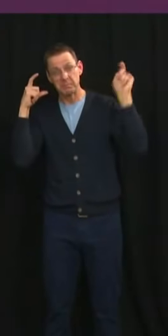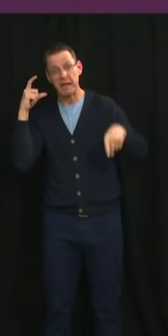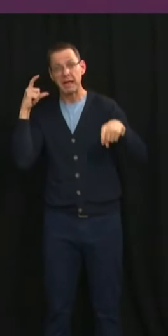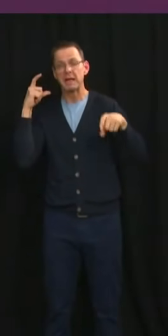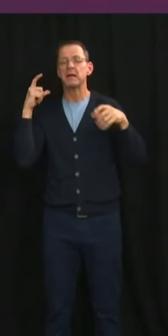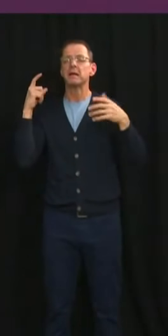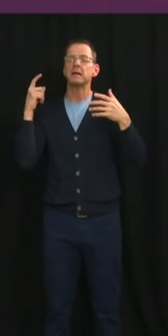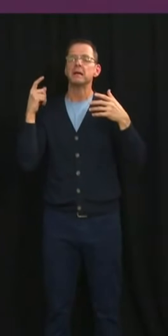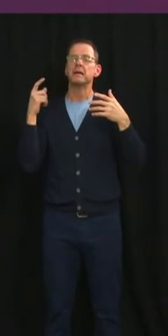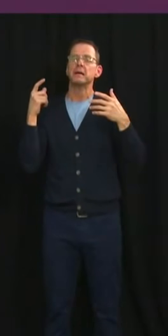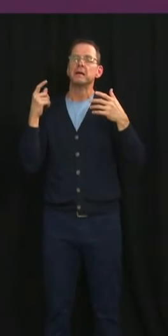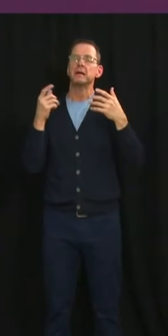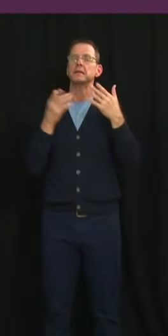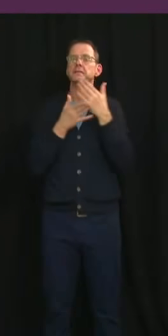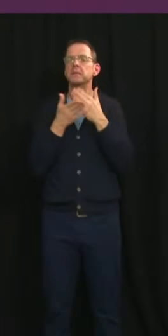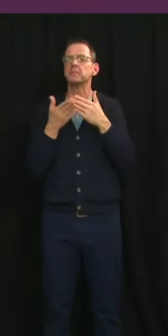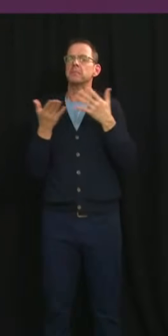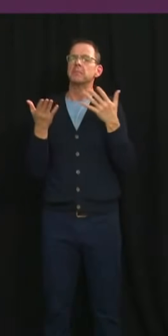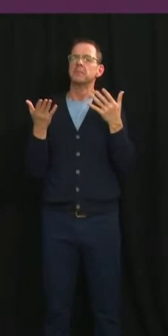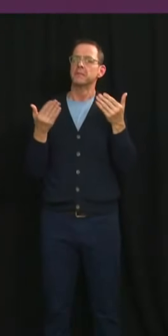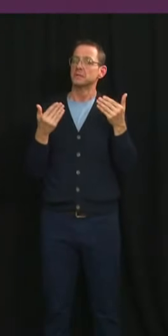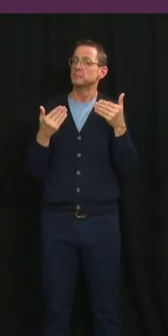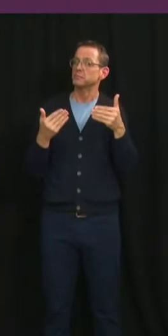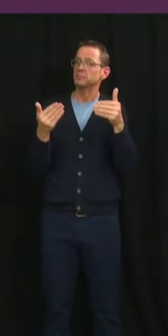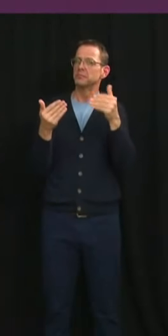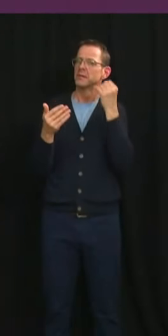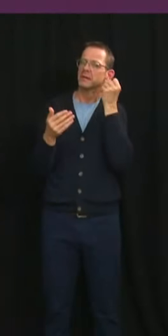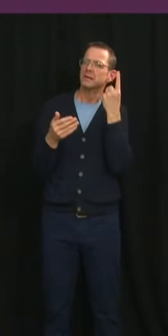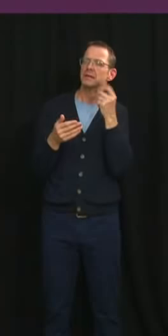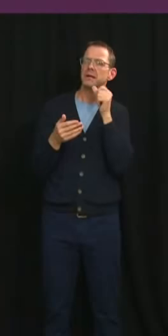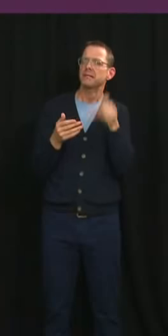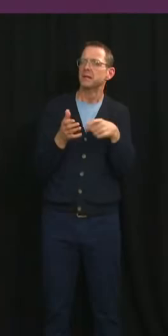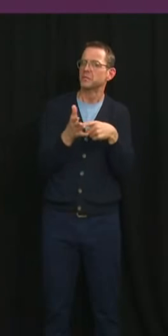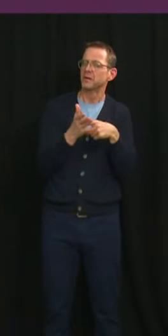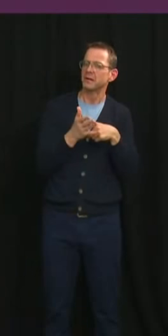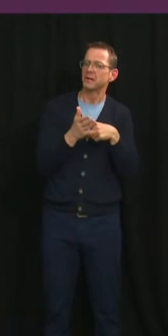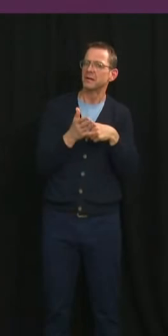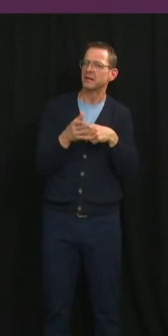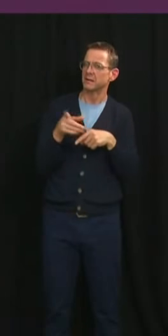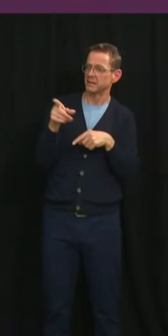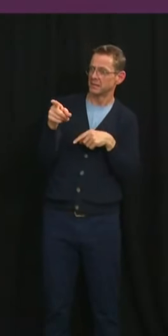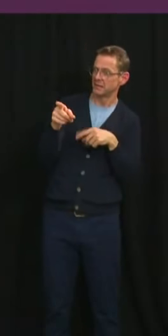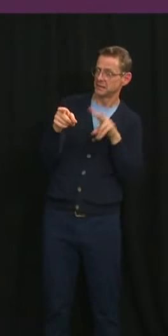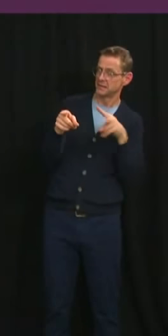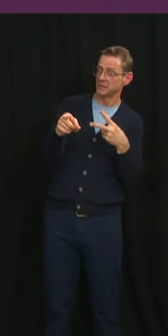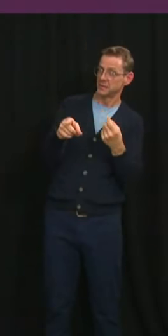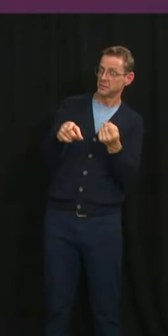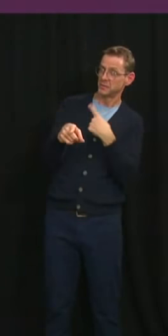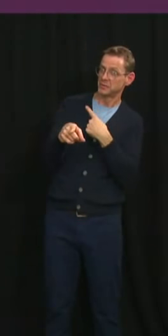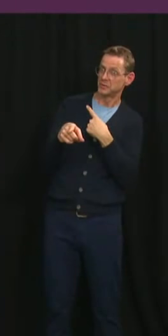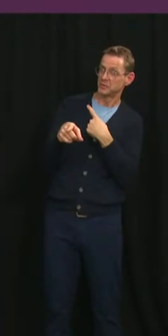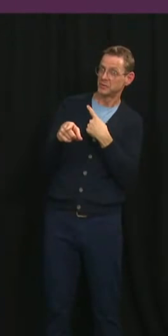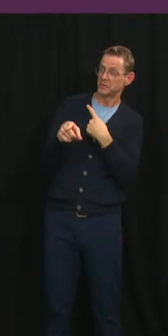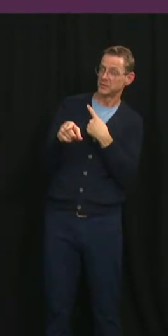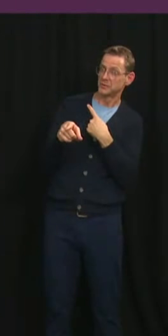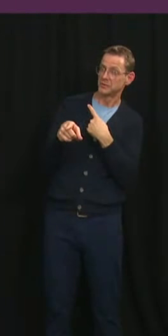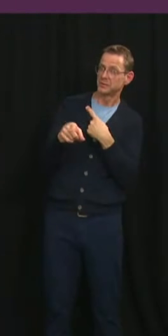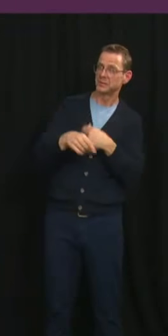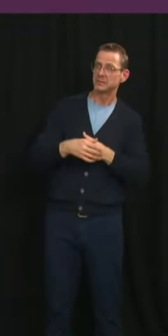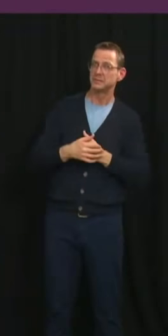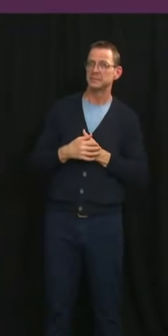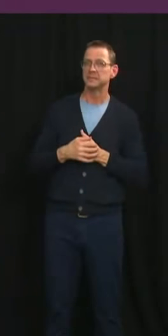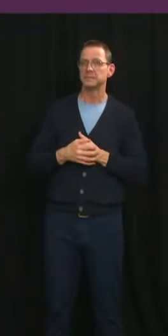David? Yeah, we're seeing libertarian Albertans openly cheering on